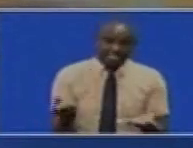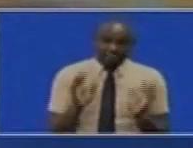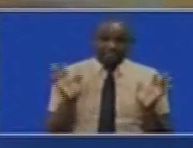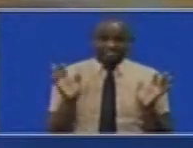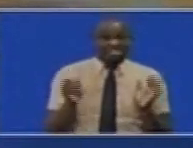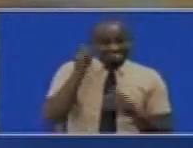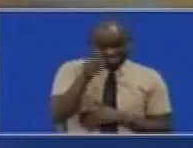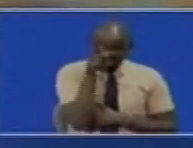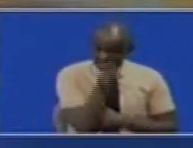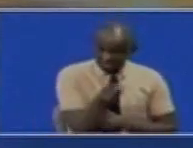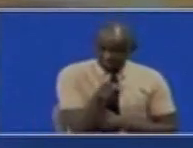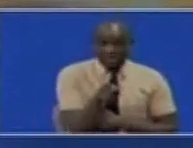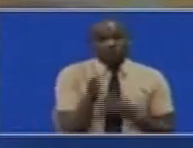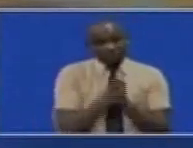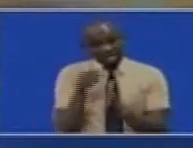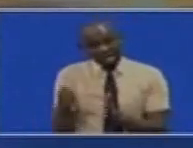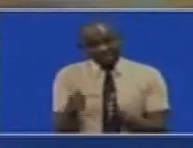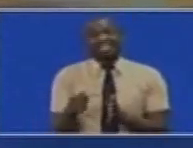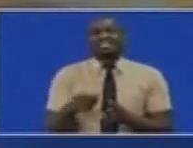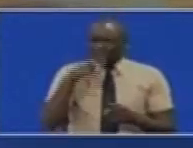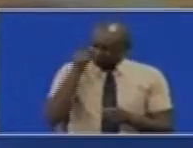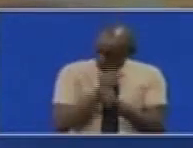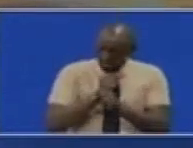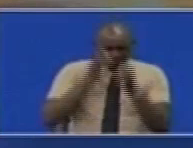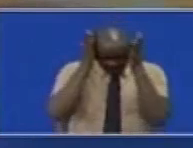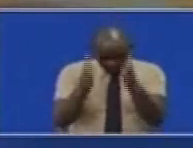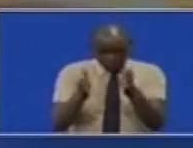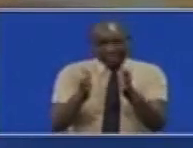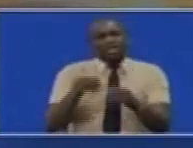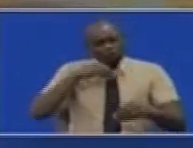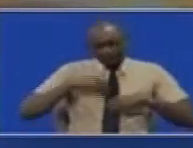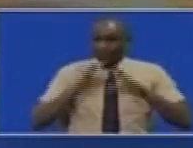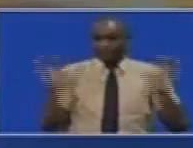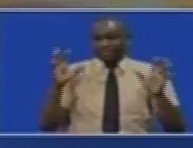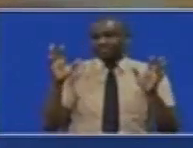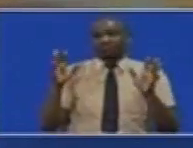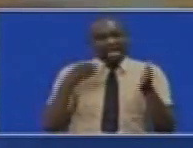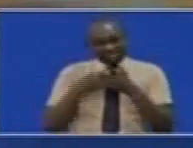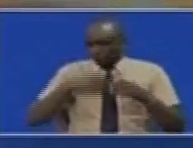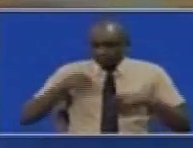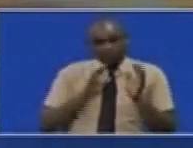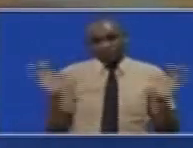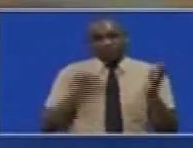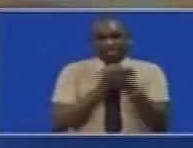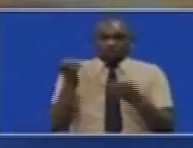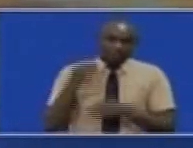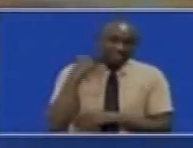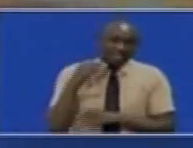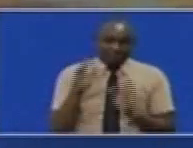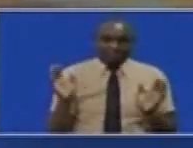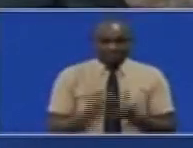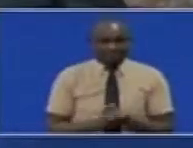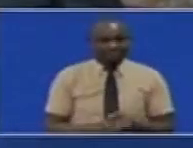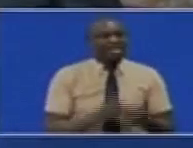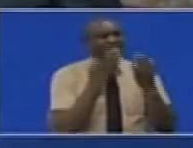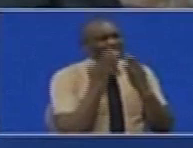these judges and those magistrates dedicate themselves to only matters anti-corruption and economic crime. All